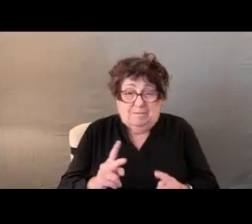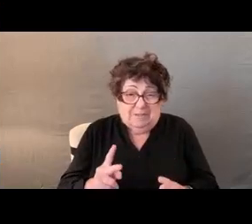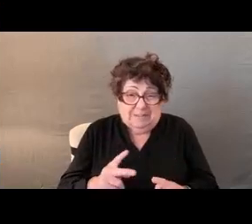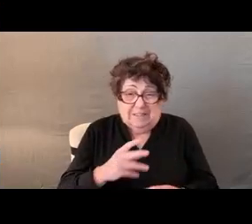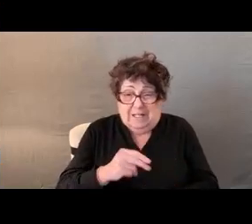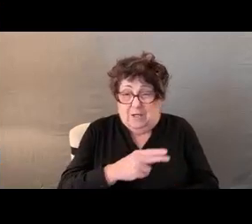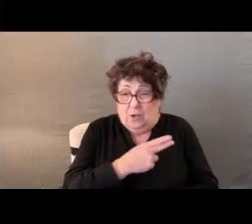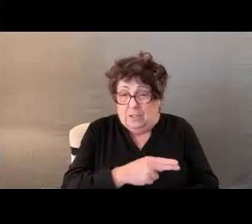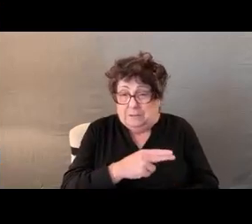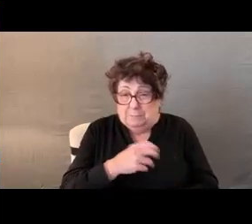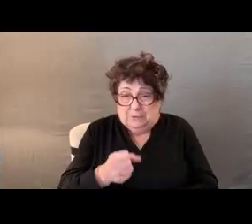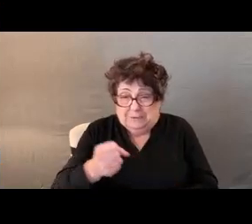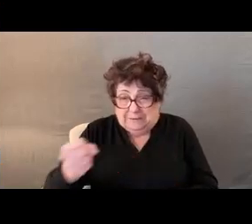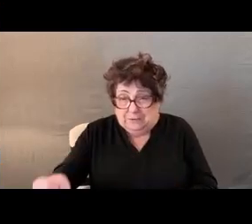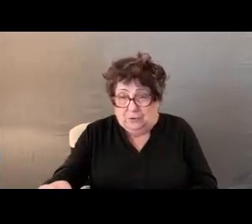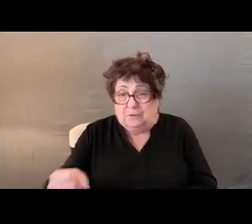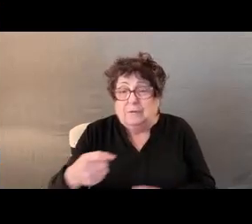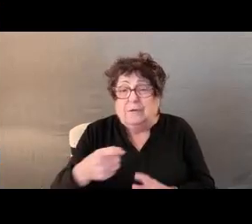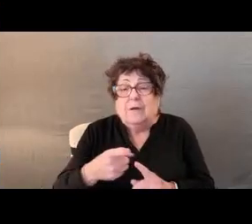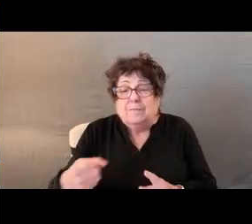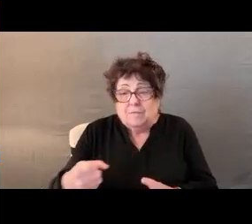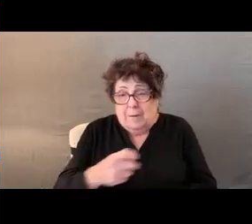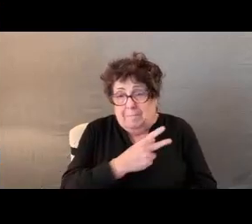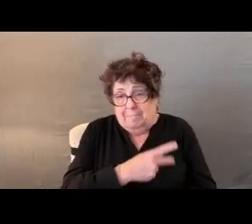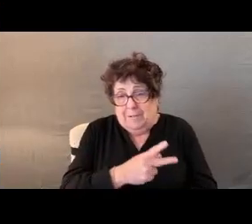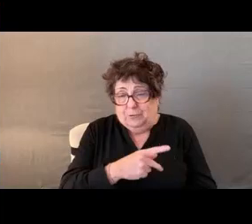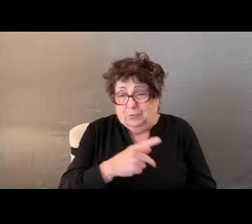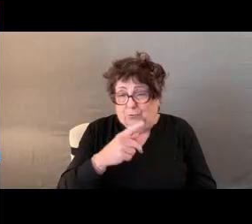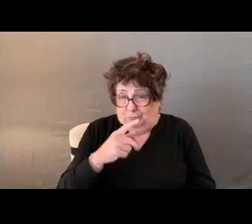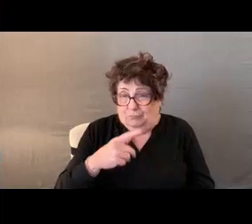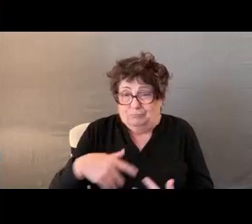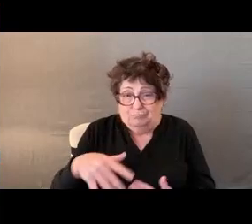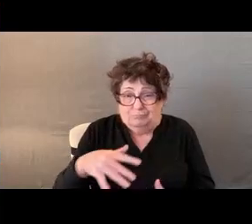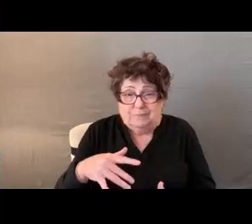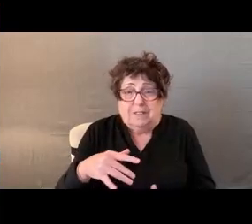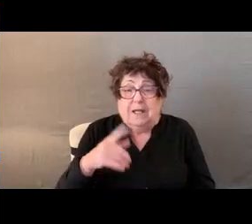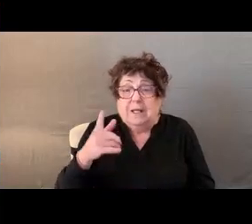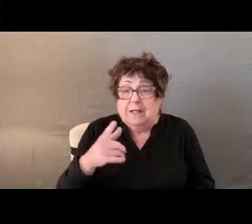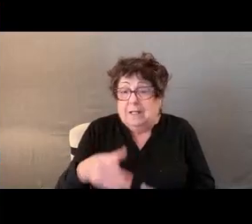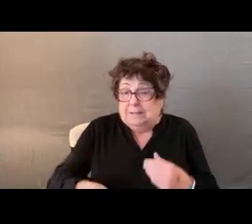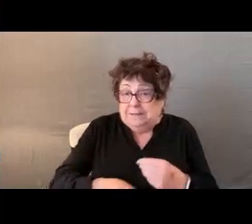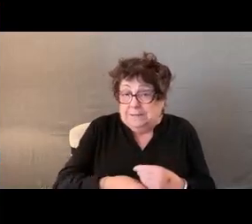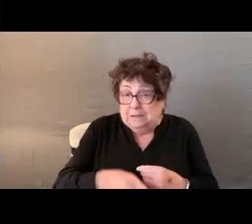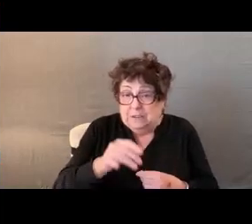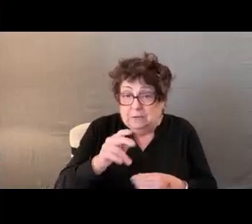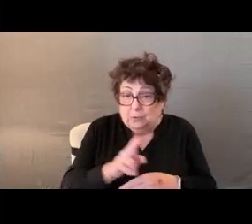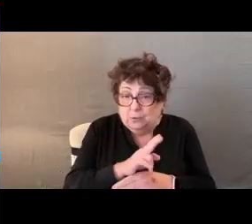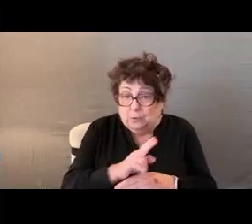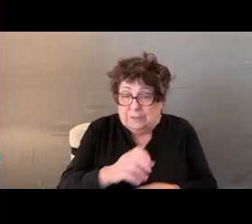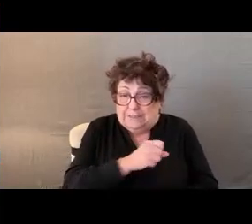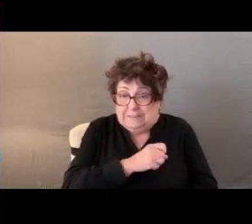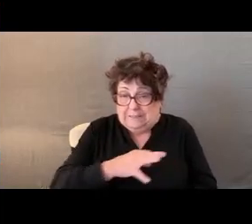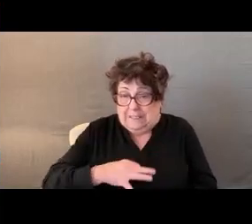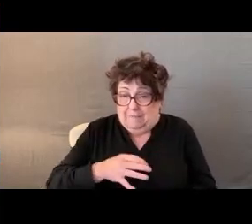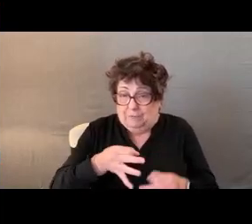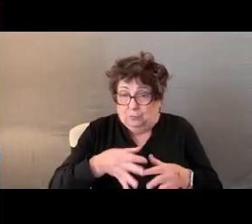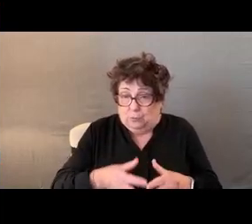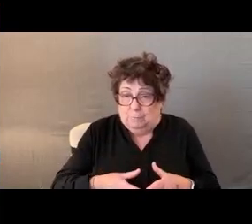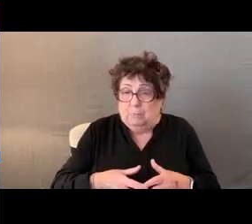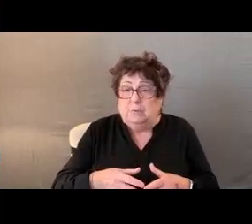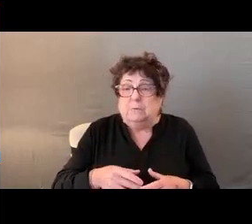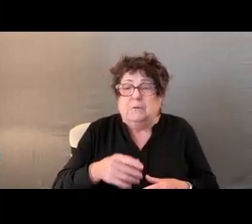English. In addition to utilizing staff interpreters at a couple of our hospitals, we also